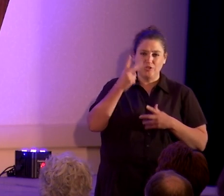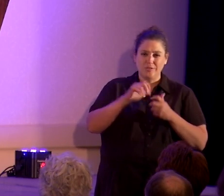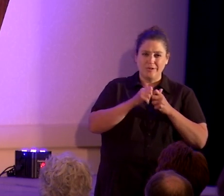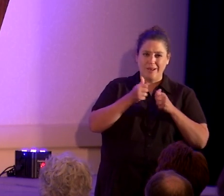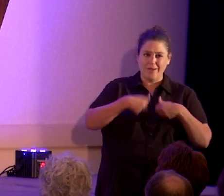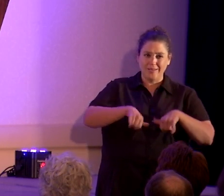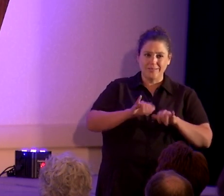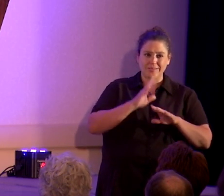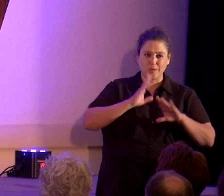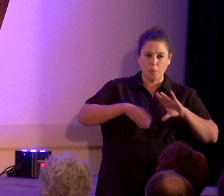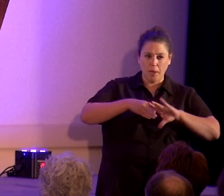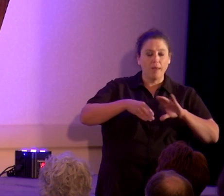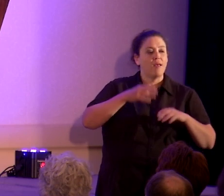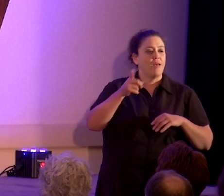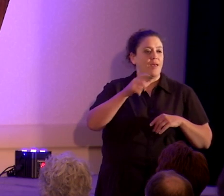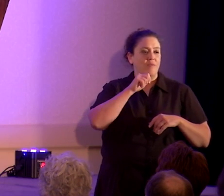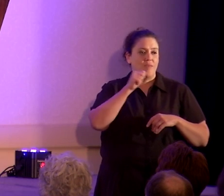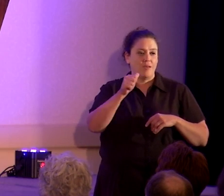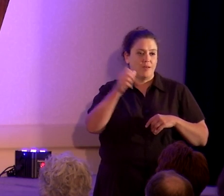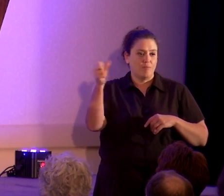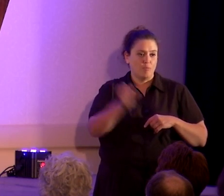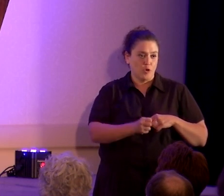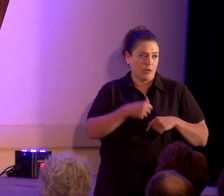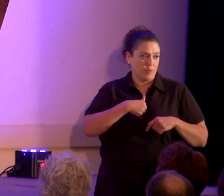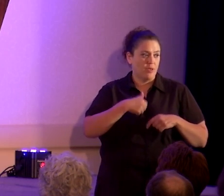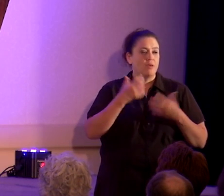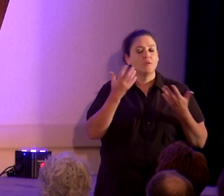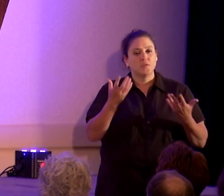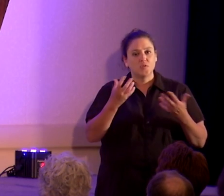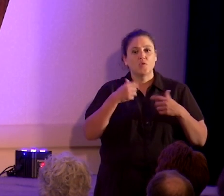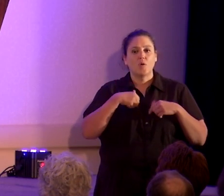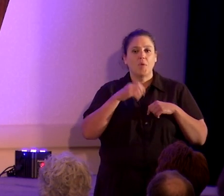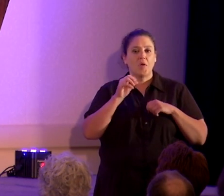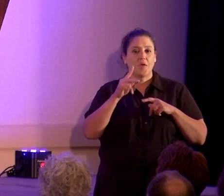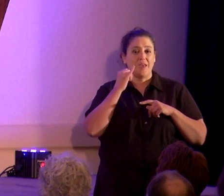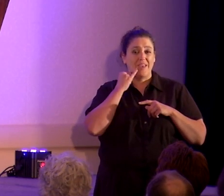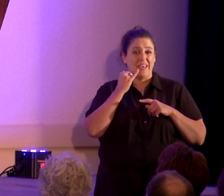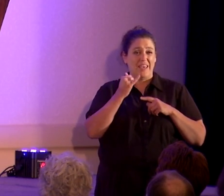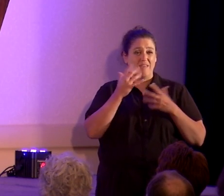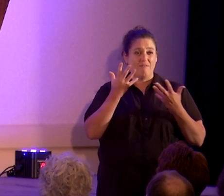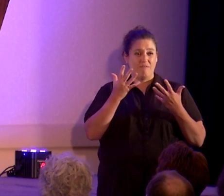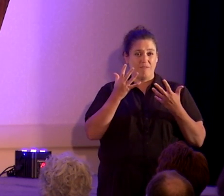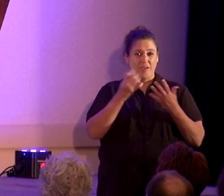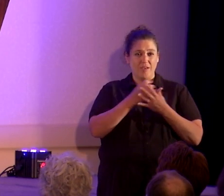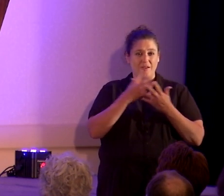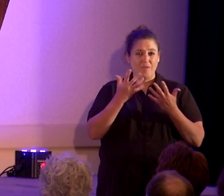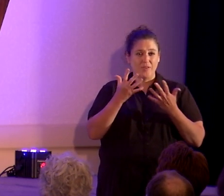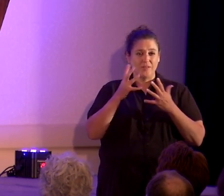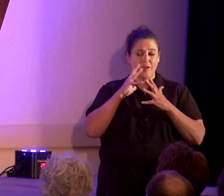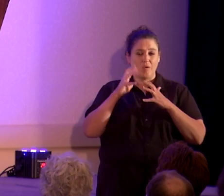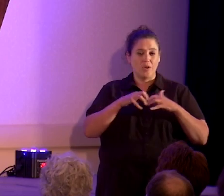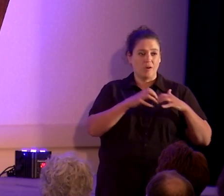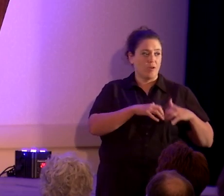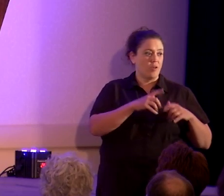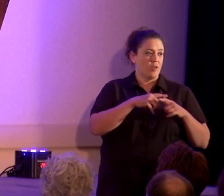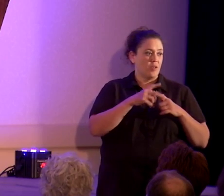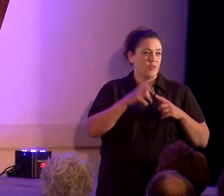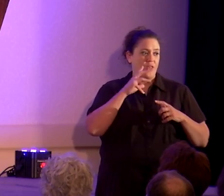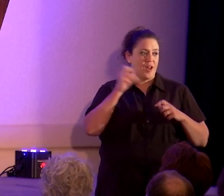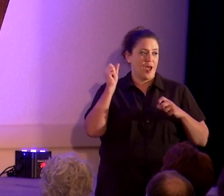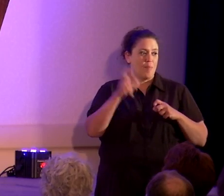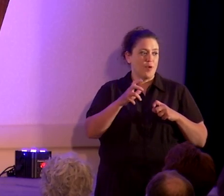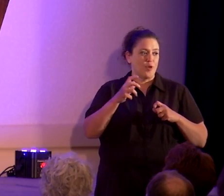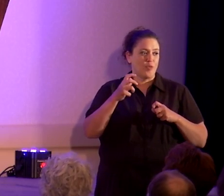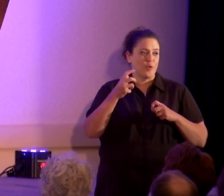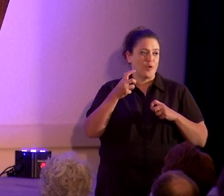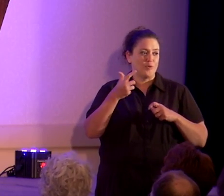punt, and they didn't bring me in. So I'm like, okay, at this point, if the bridges are already crumbling, well, I'm going to throw some gasoline on them